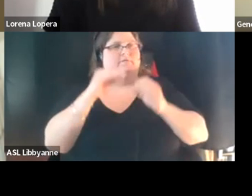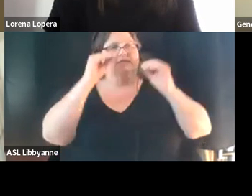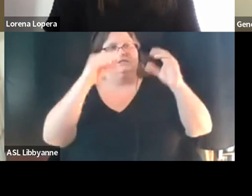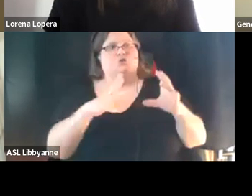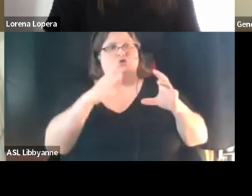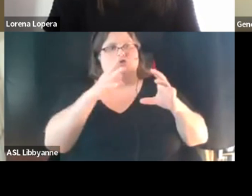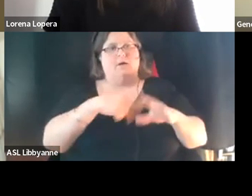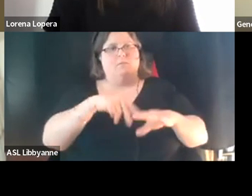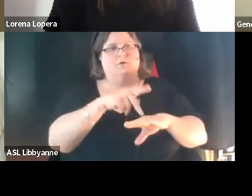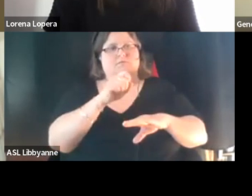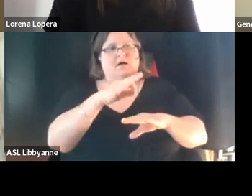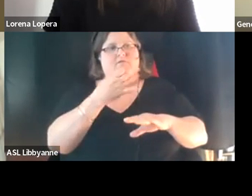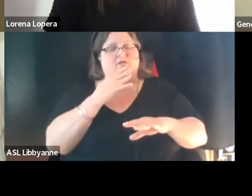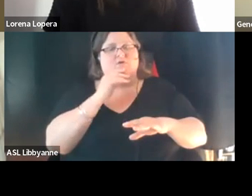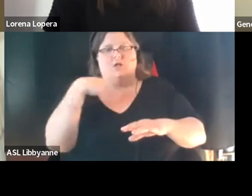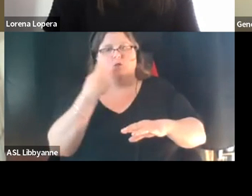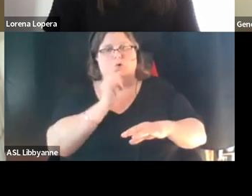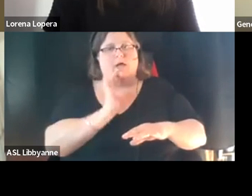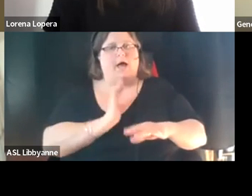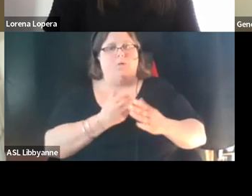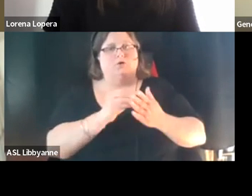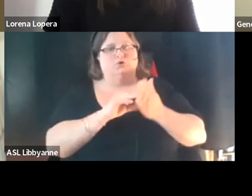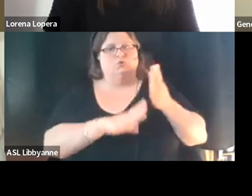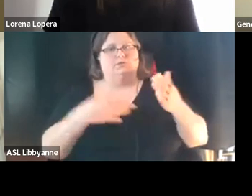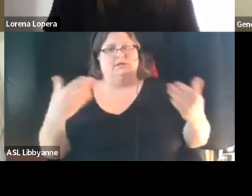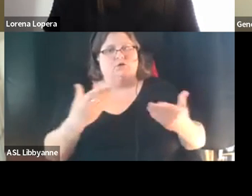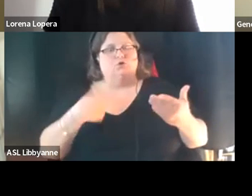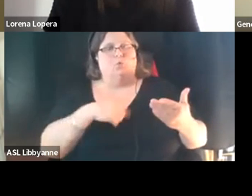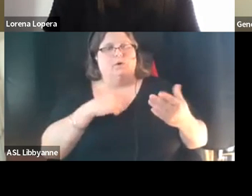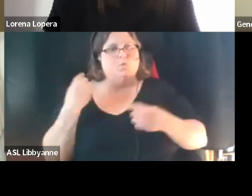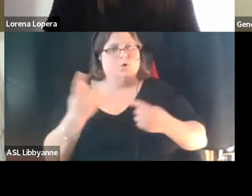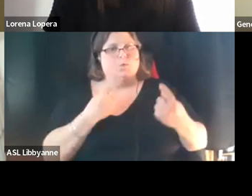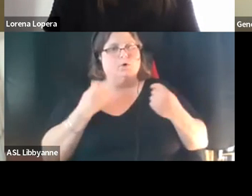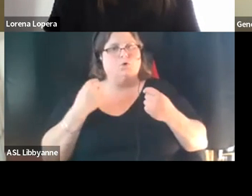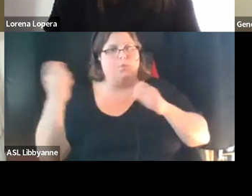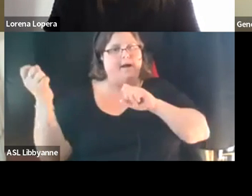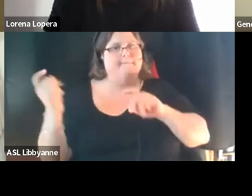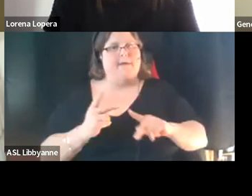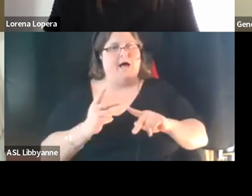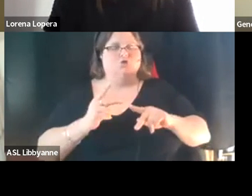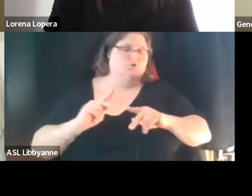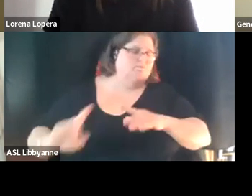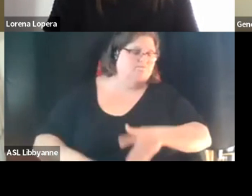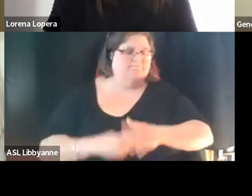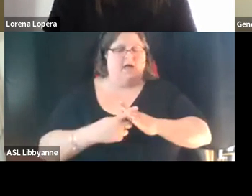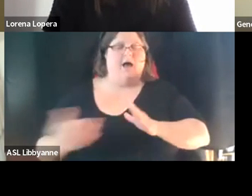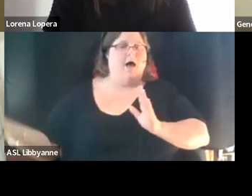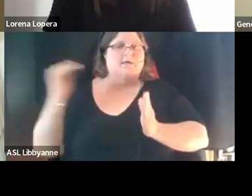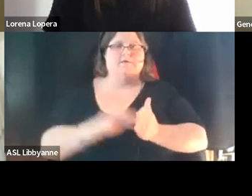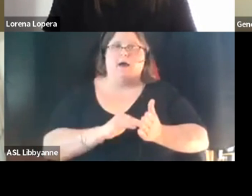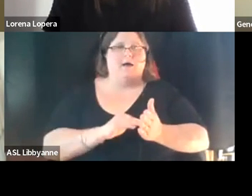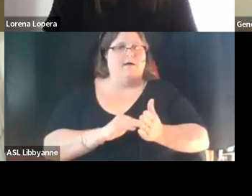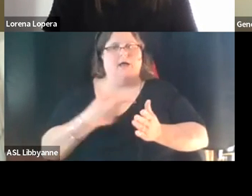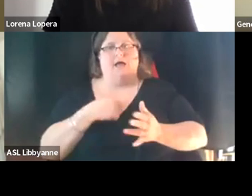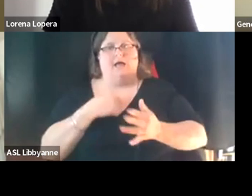look like our students in these schools. So what are we going to do? We're back to ground zero again. And once again, we're